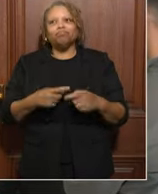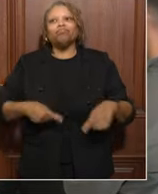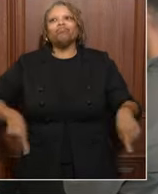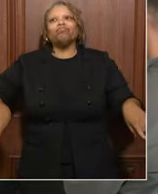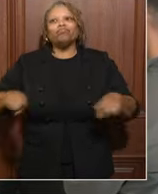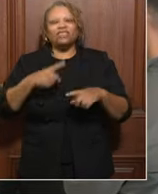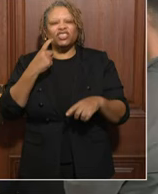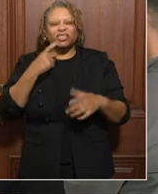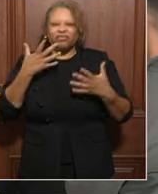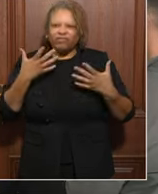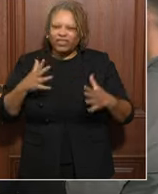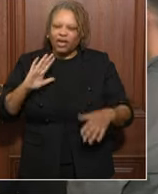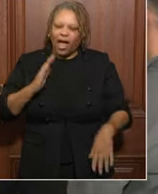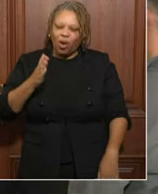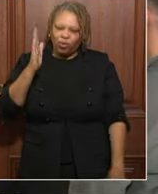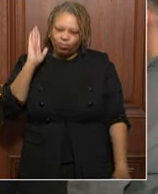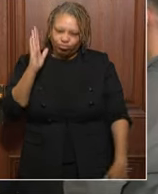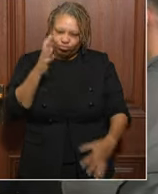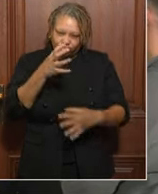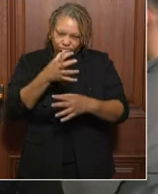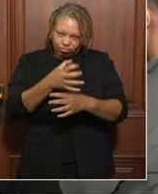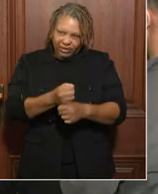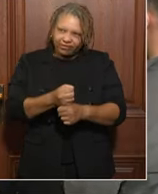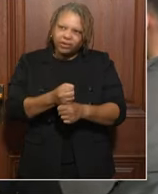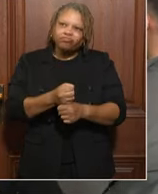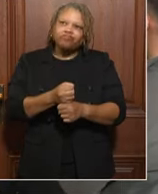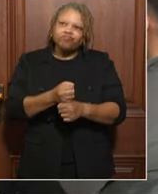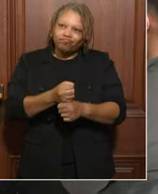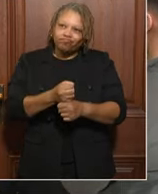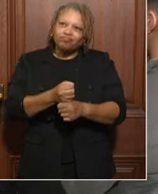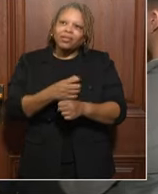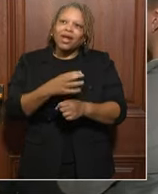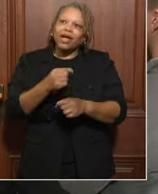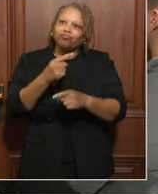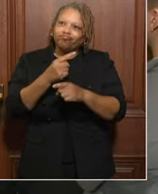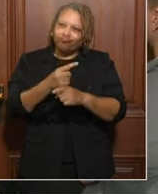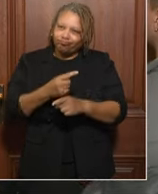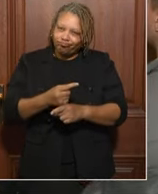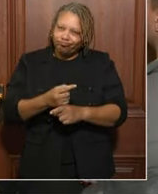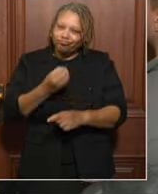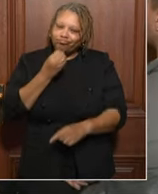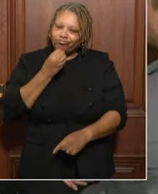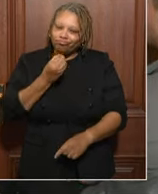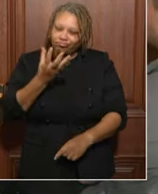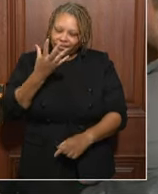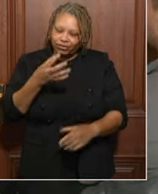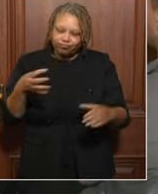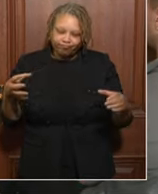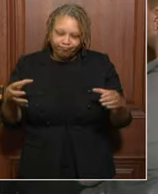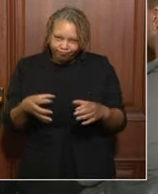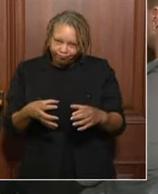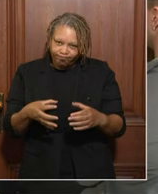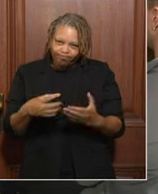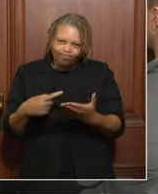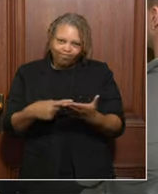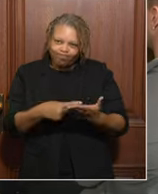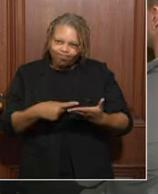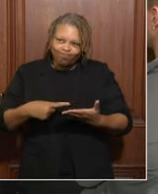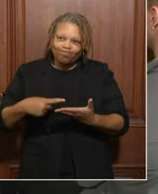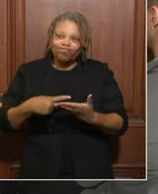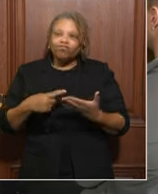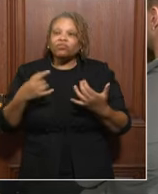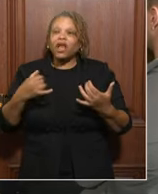a regular Mayor-Council breakfast. Today, we've reported on the